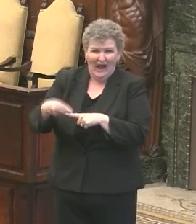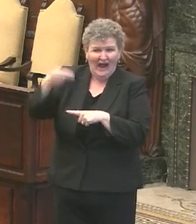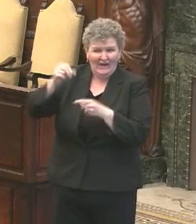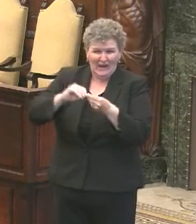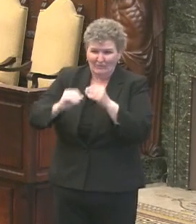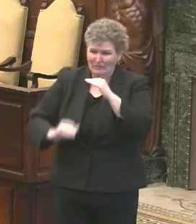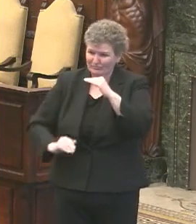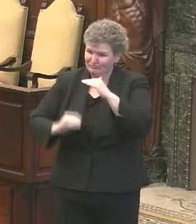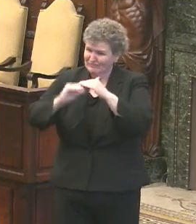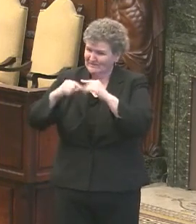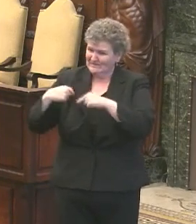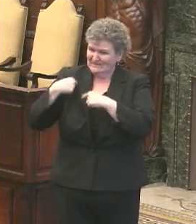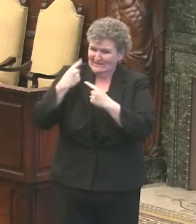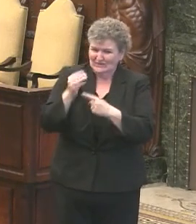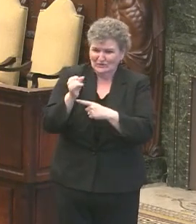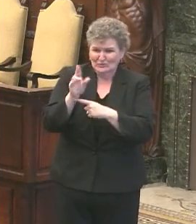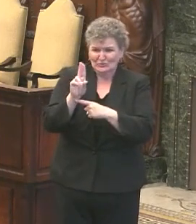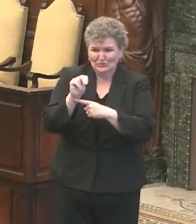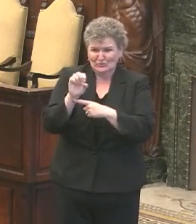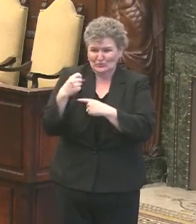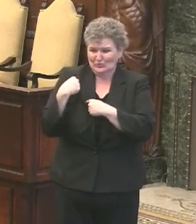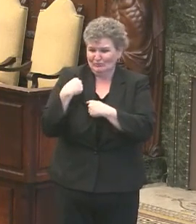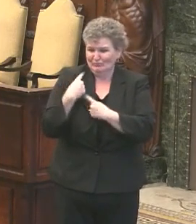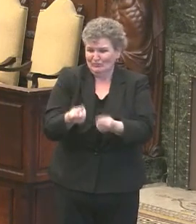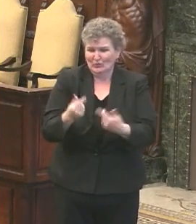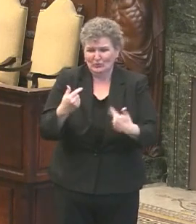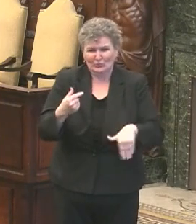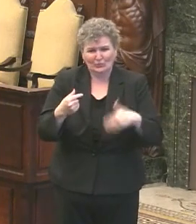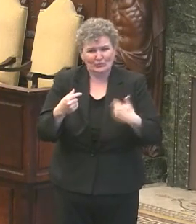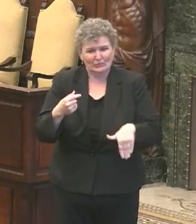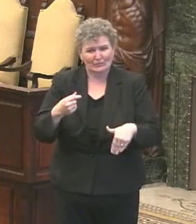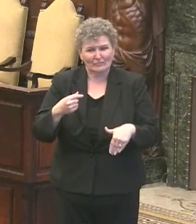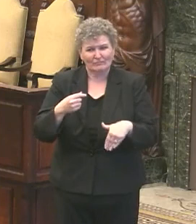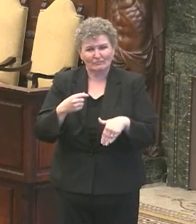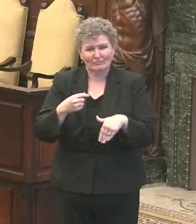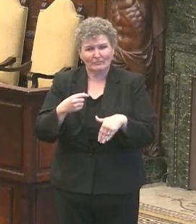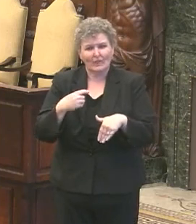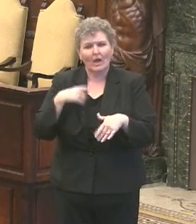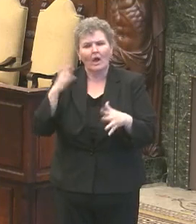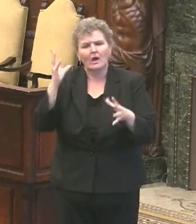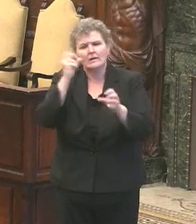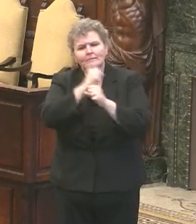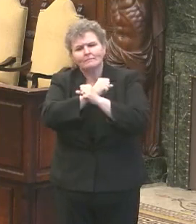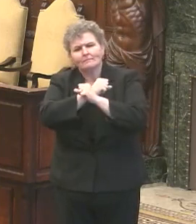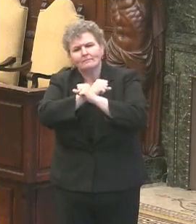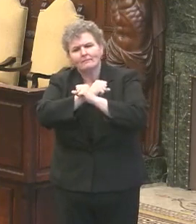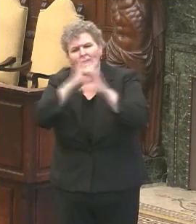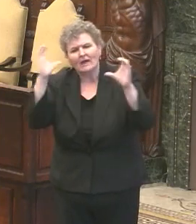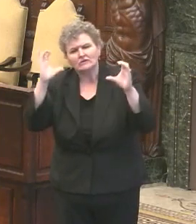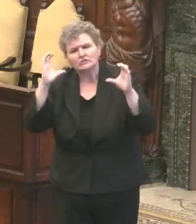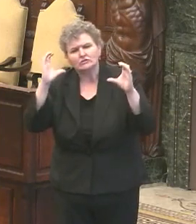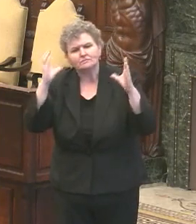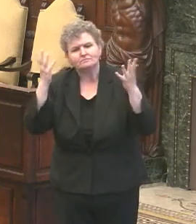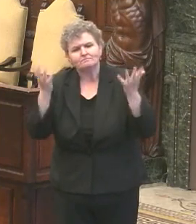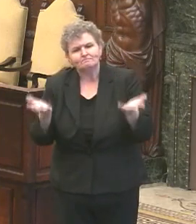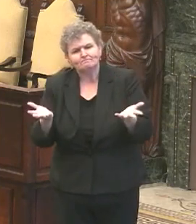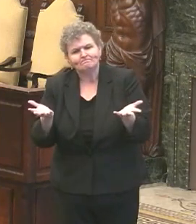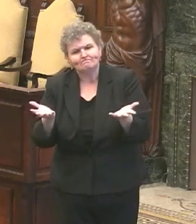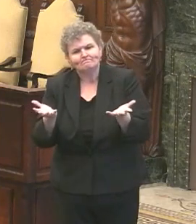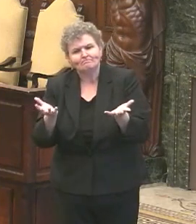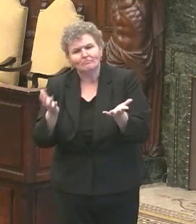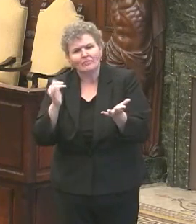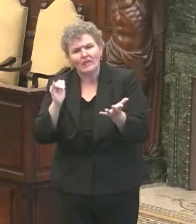first week of June in this epidemic. To put it in perspective, at the low point of the epidemic in